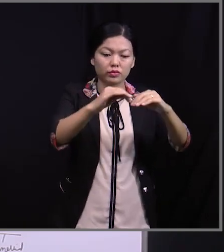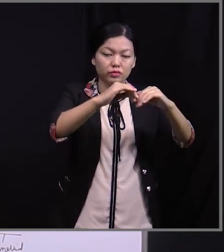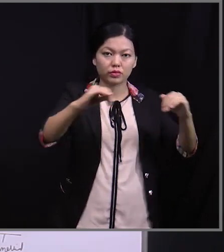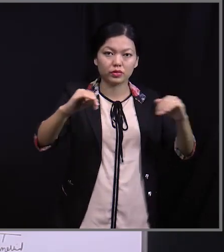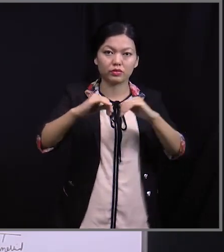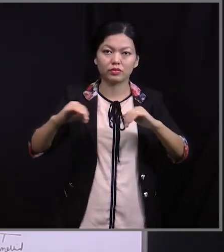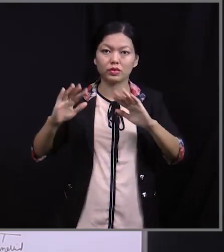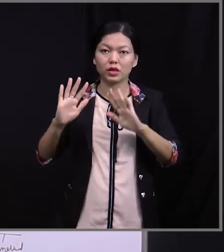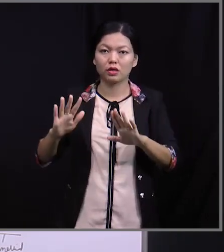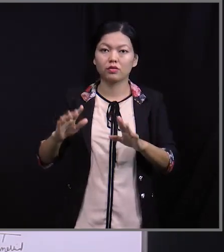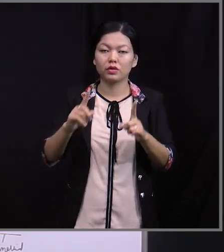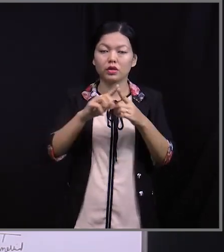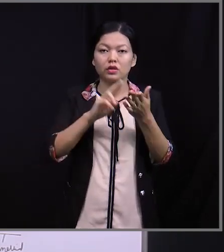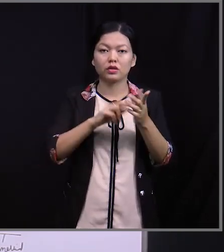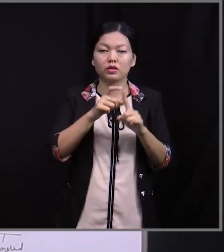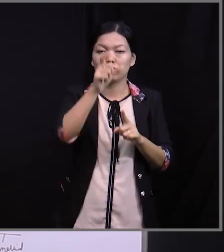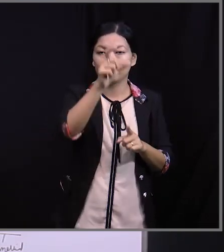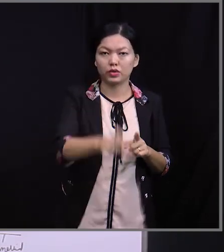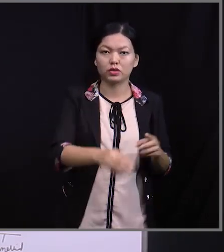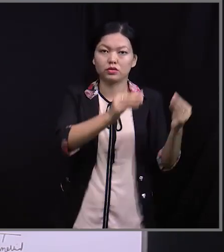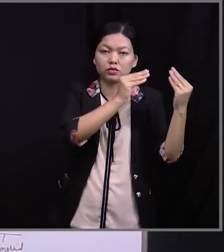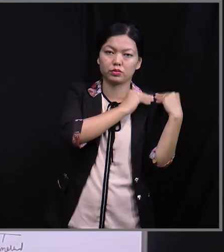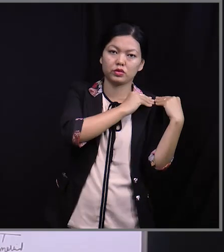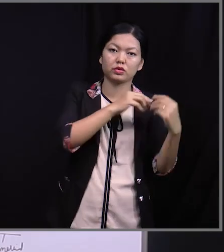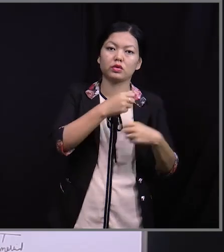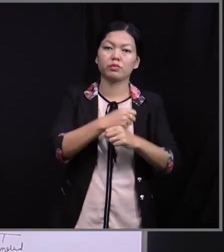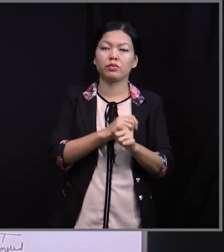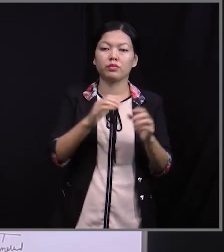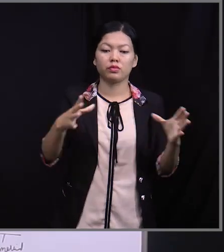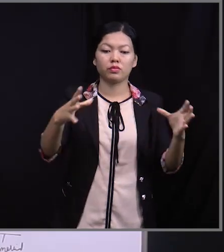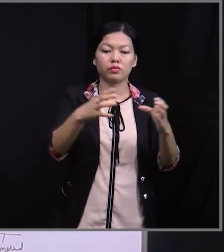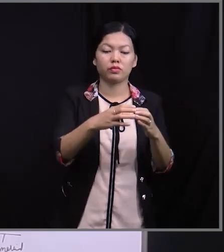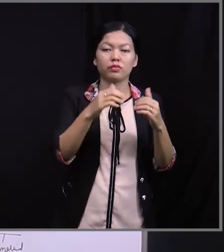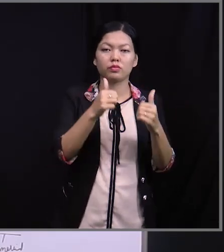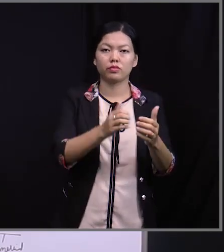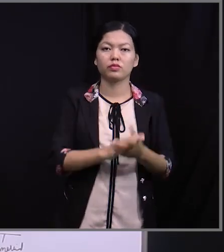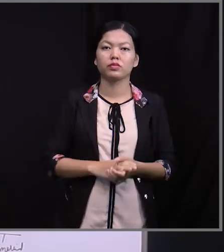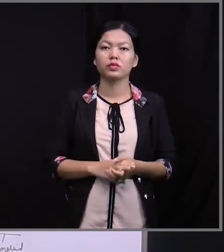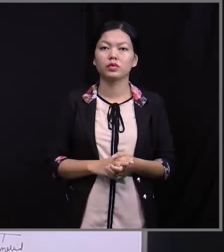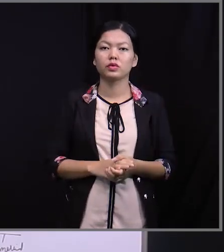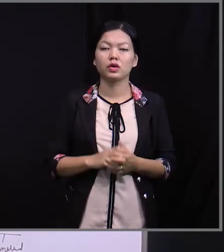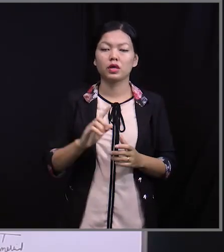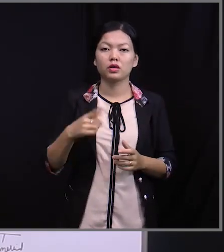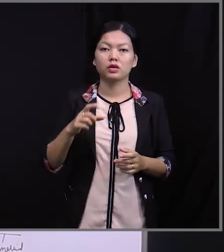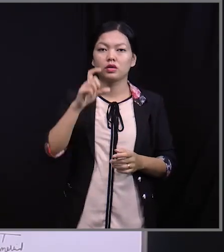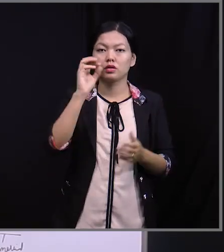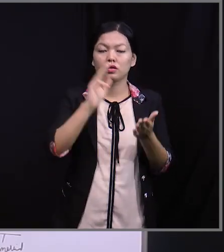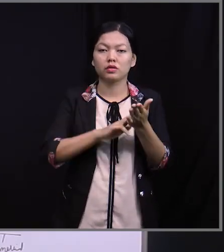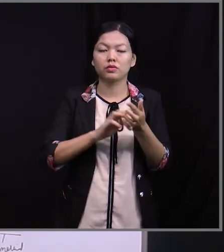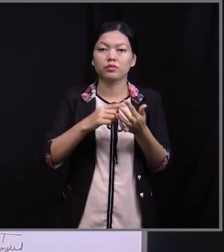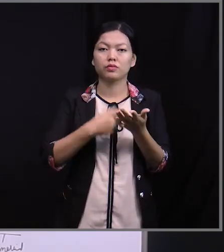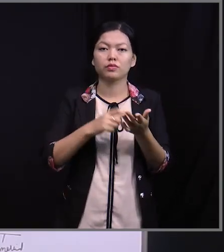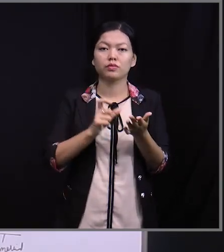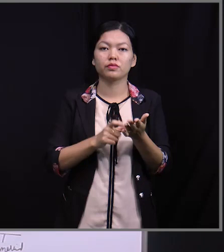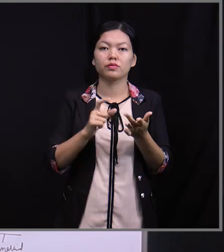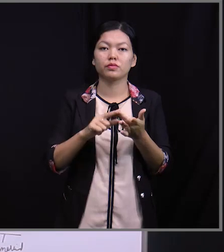it. The last function under functions of entrepreneur is commercial functions. Under commercial function, the first function